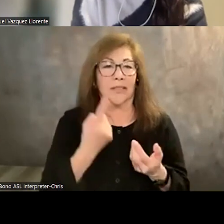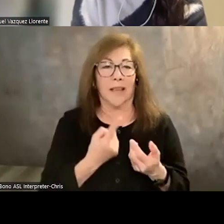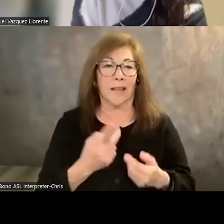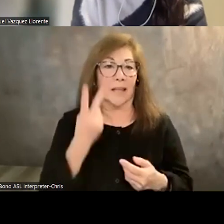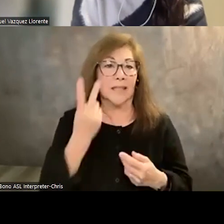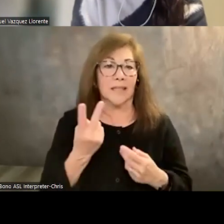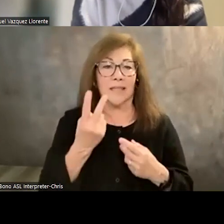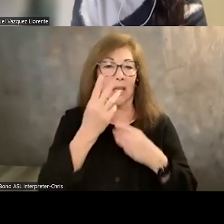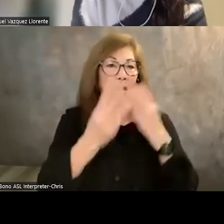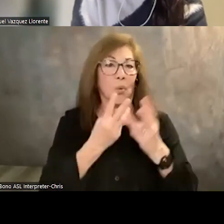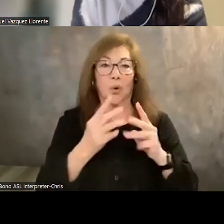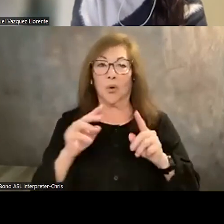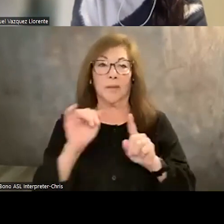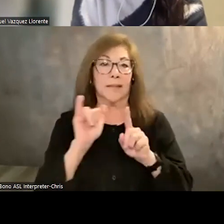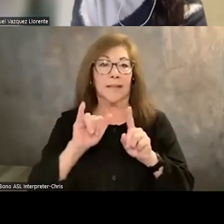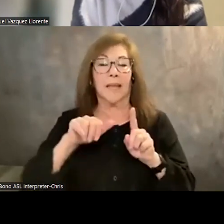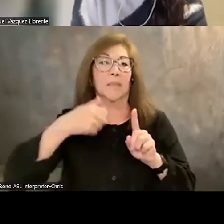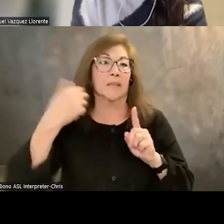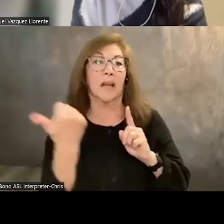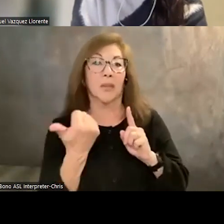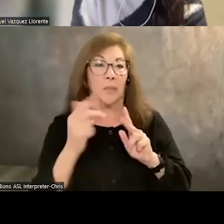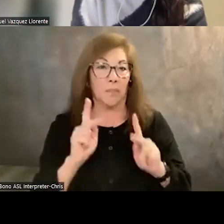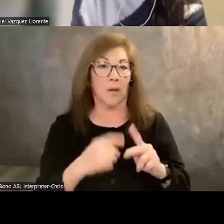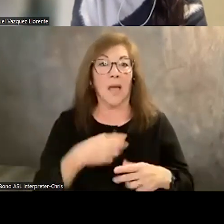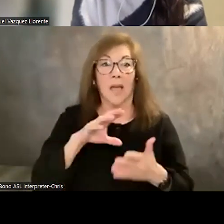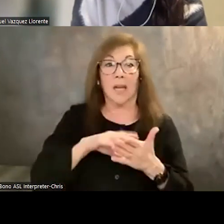the world like everybody else. And I learned by myself. Right.